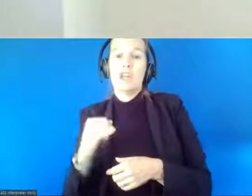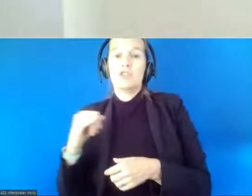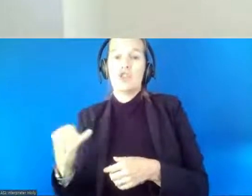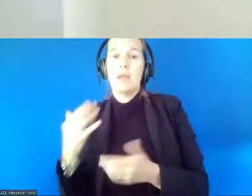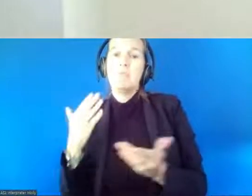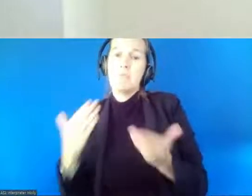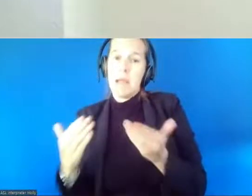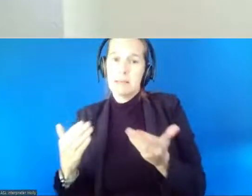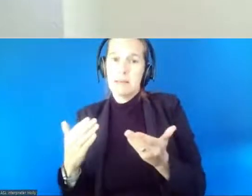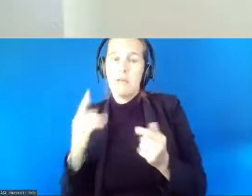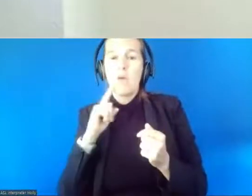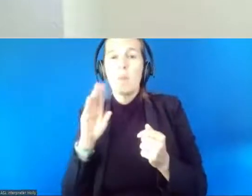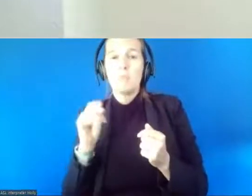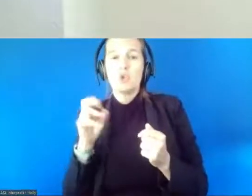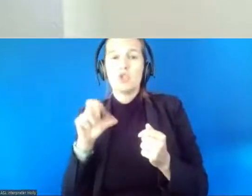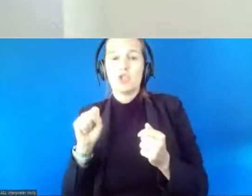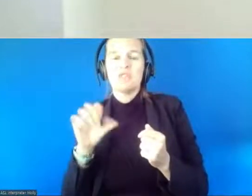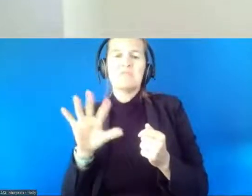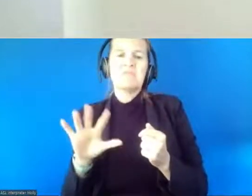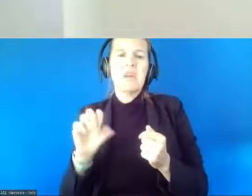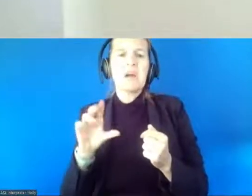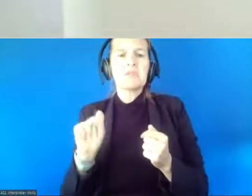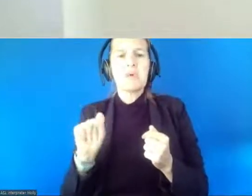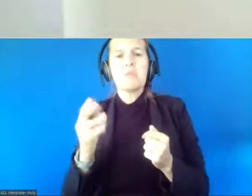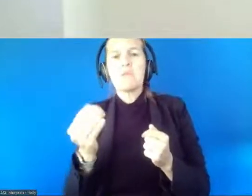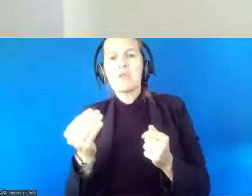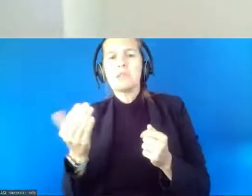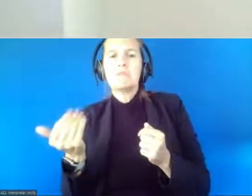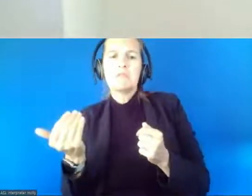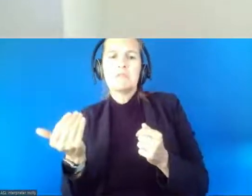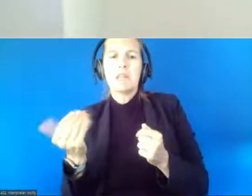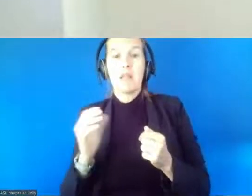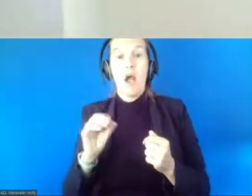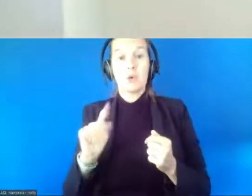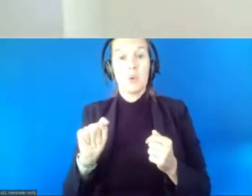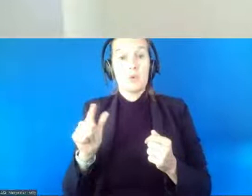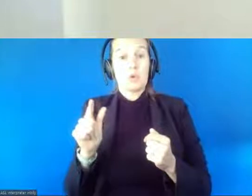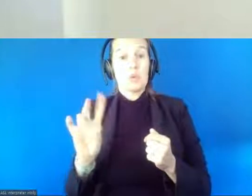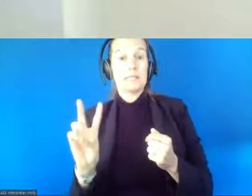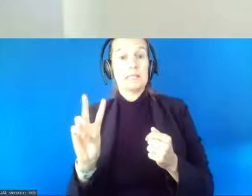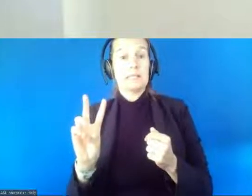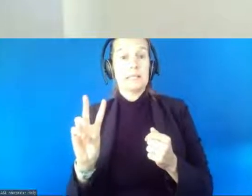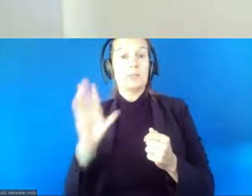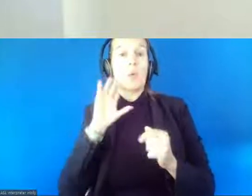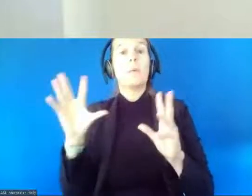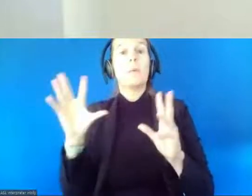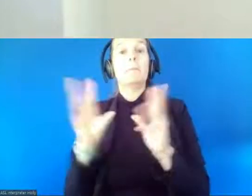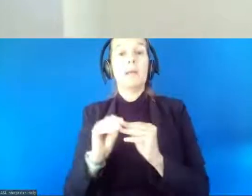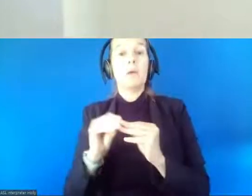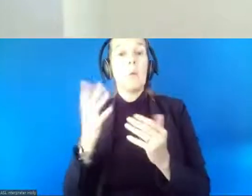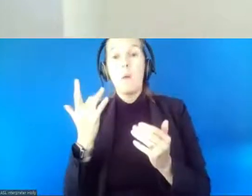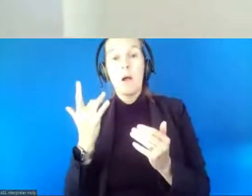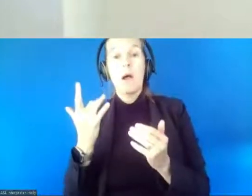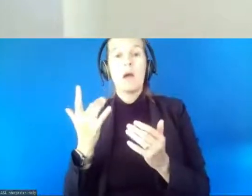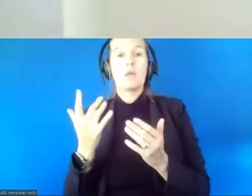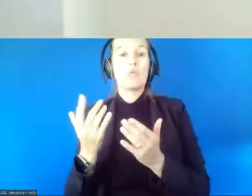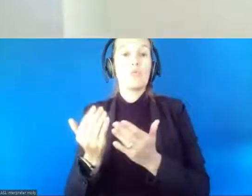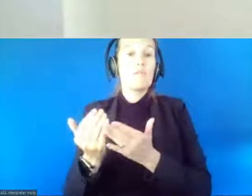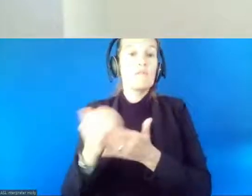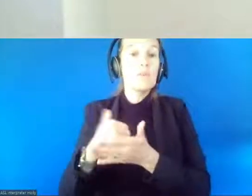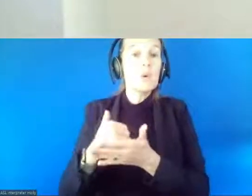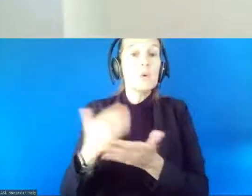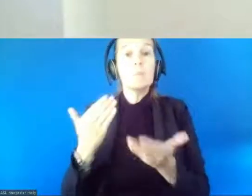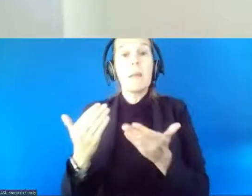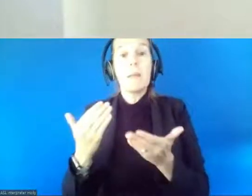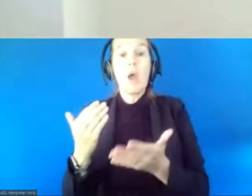about October 14th and 15th. And on October 26th, they are scheduled to meet to review and possibly authorize